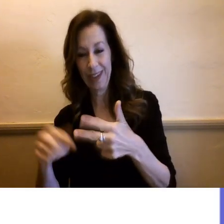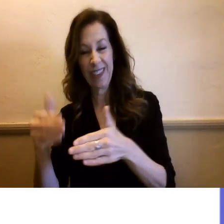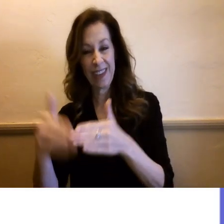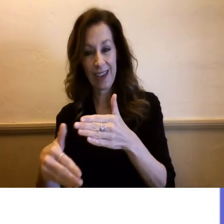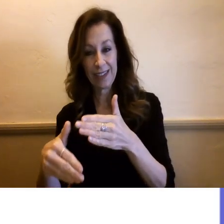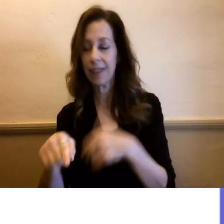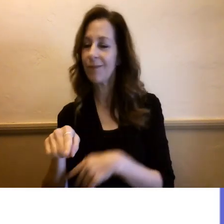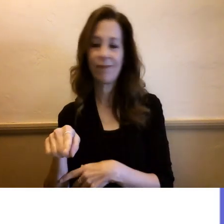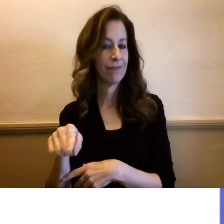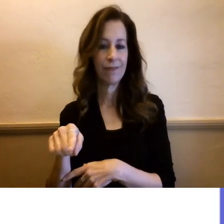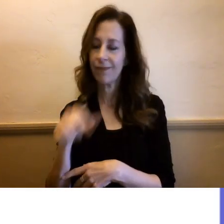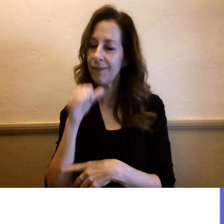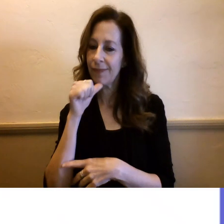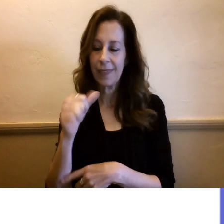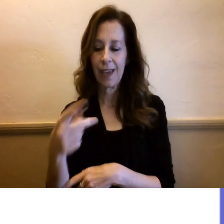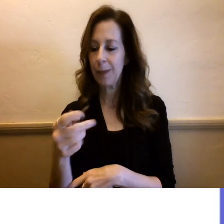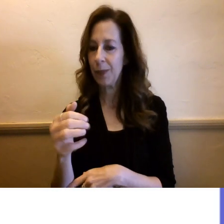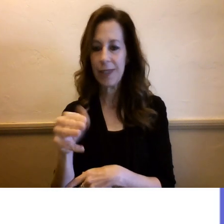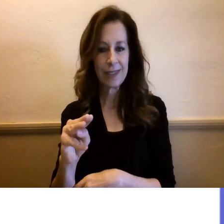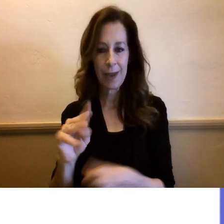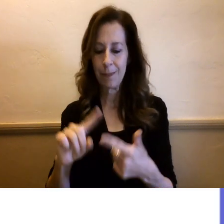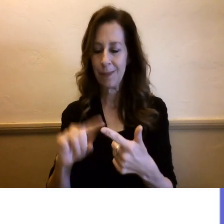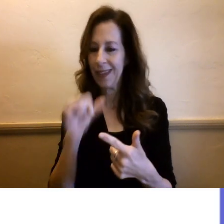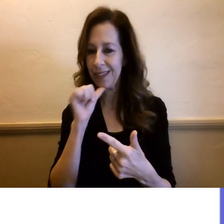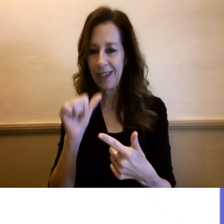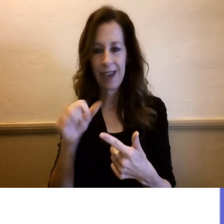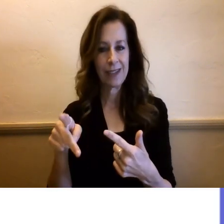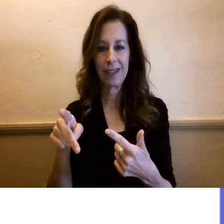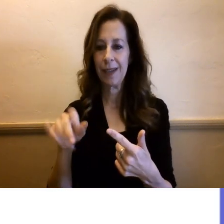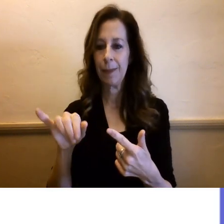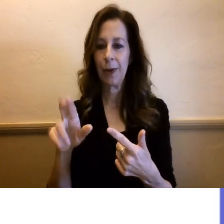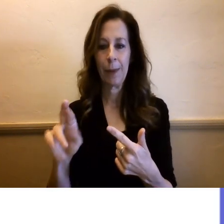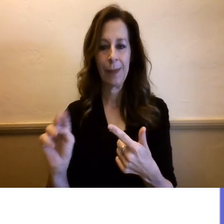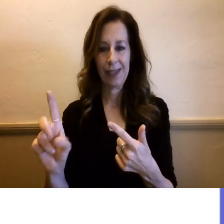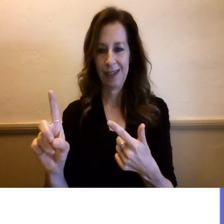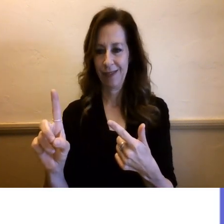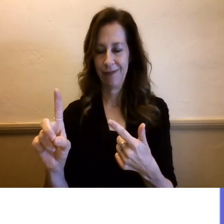here, these are not prisms or